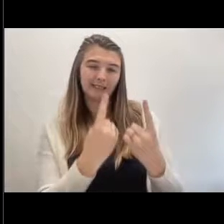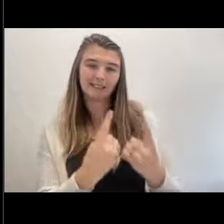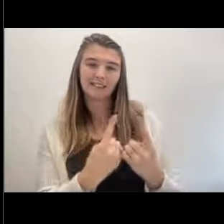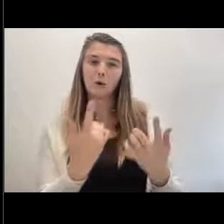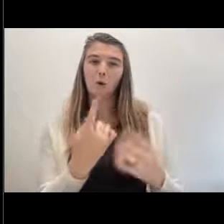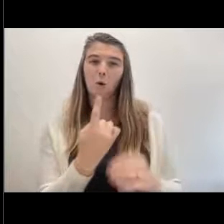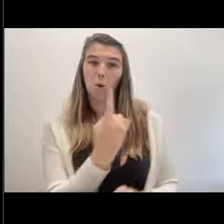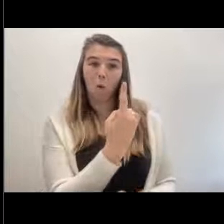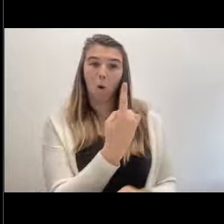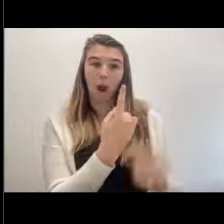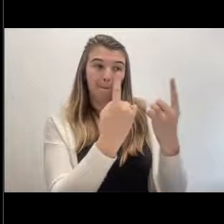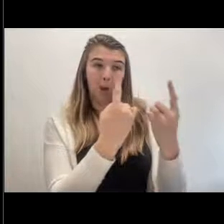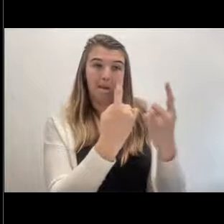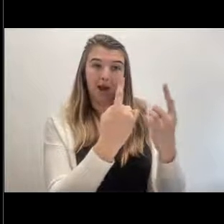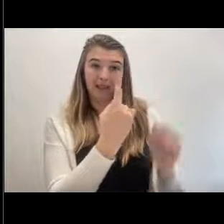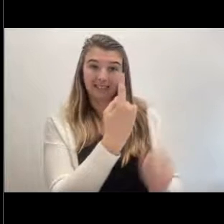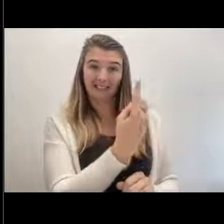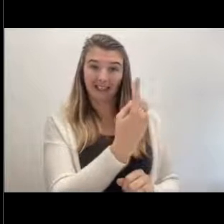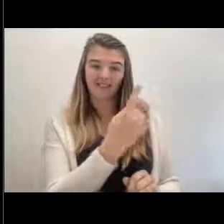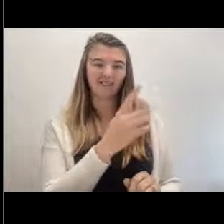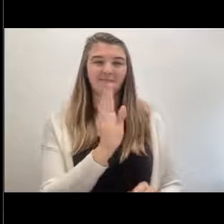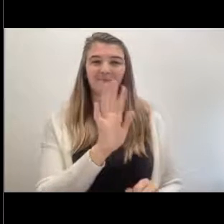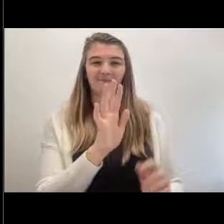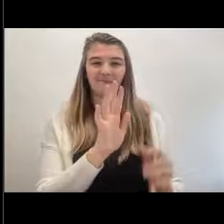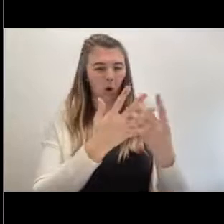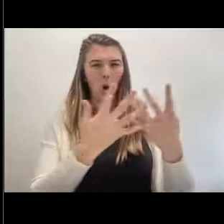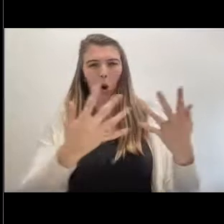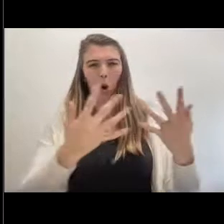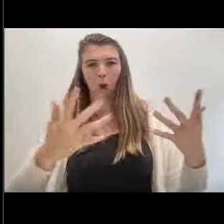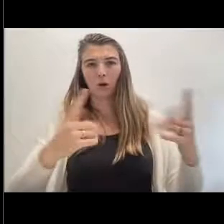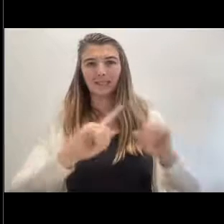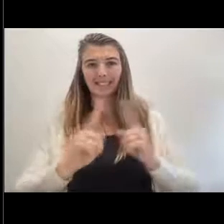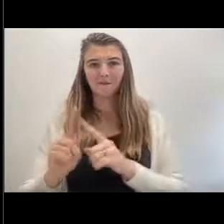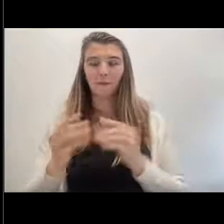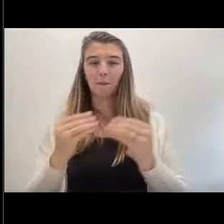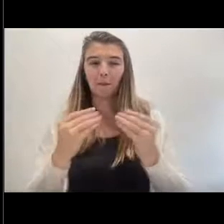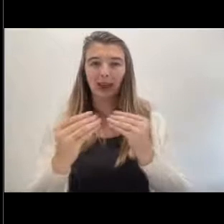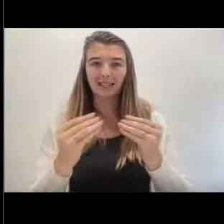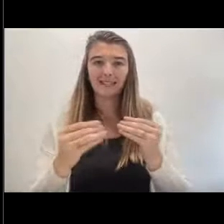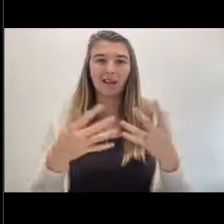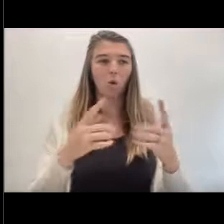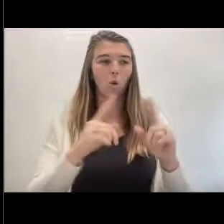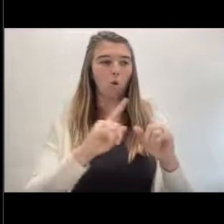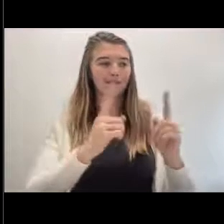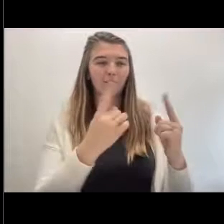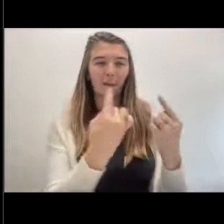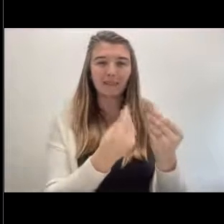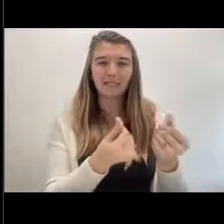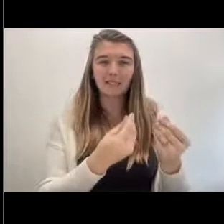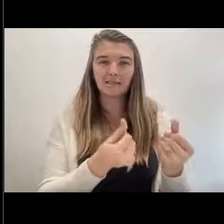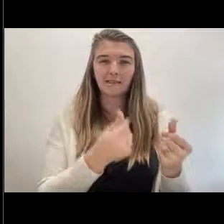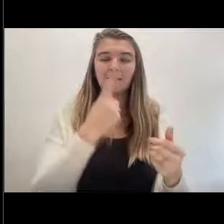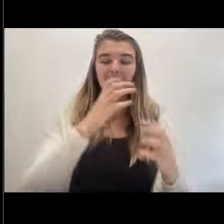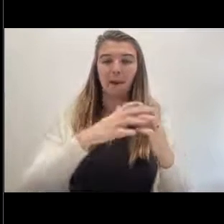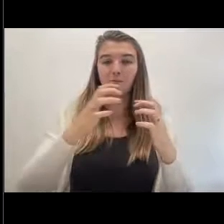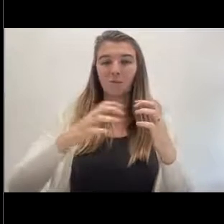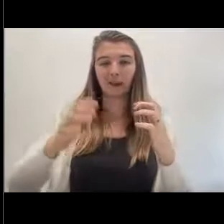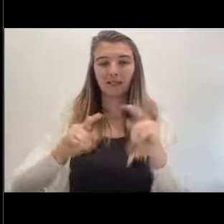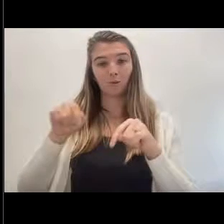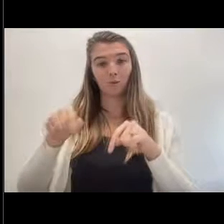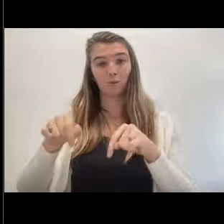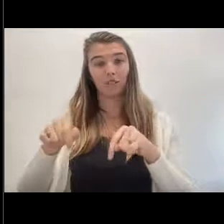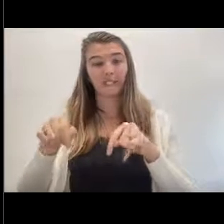to plastic. And again, similarly to plastic, these different polyhydroxyalkanoates will have different characteristics.